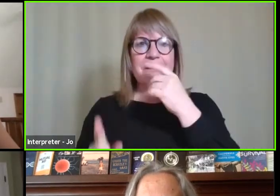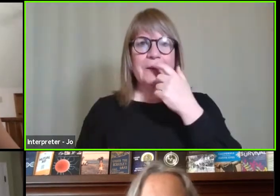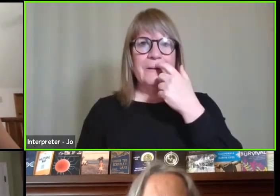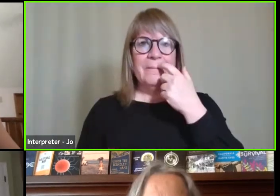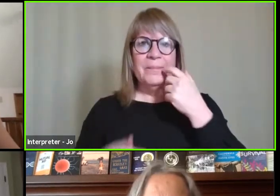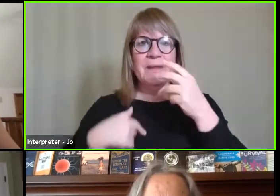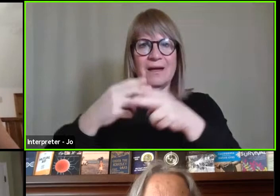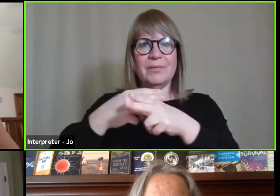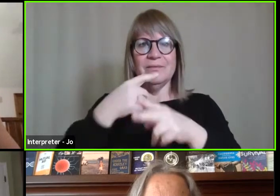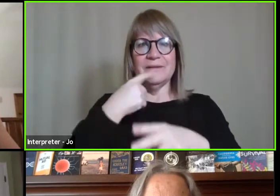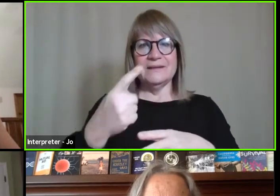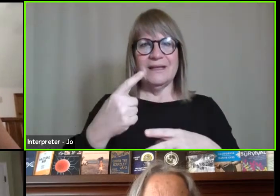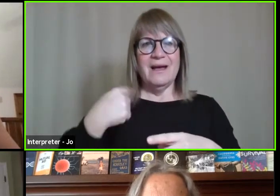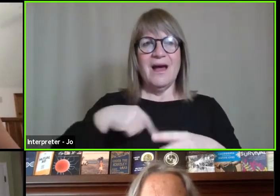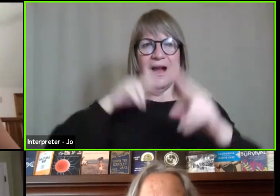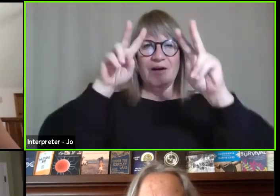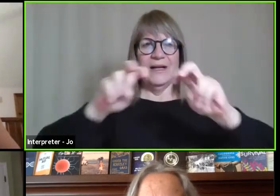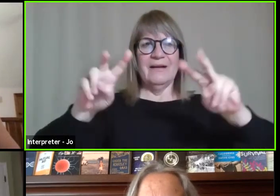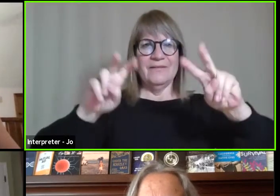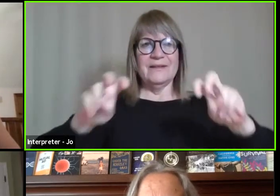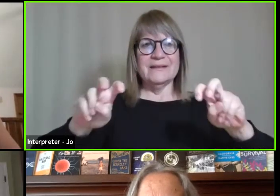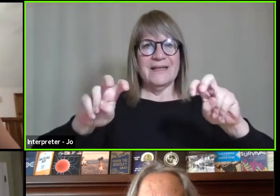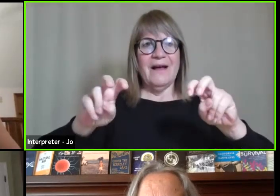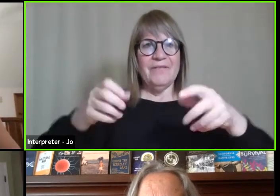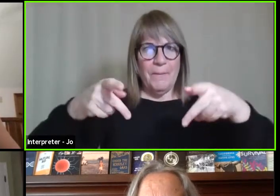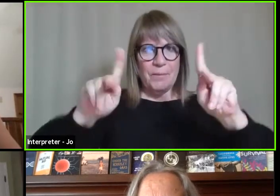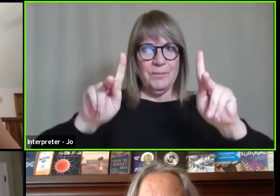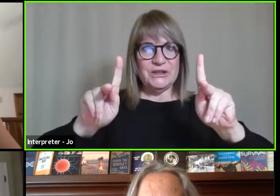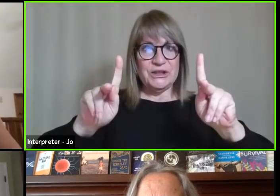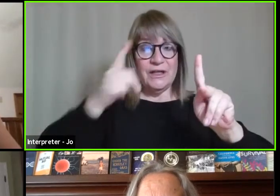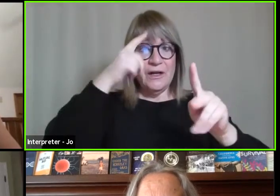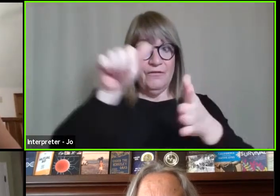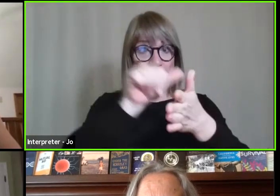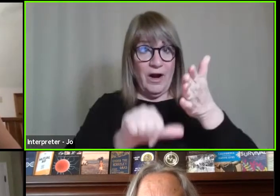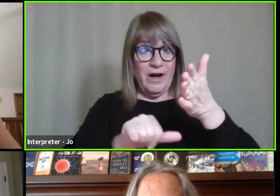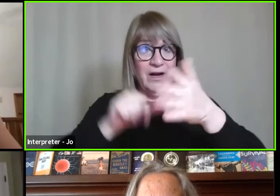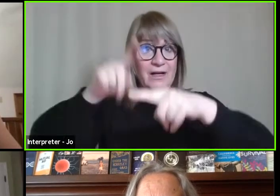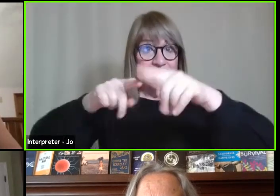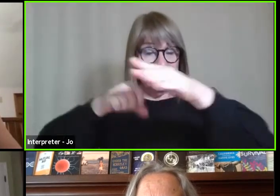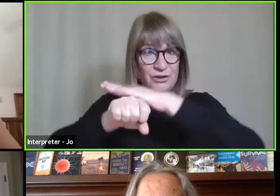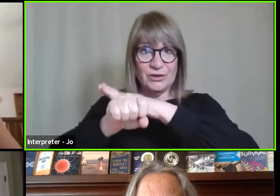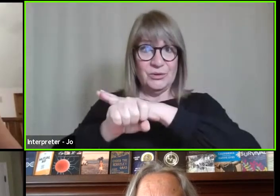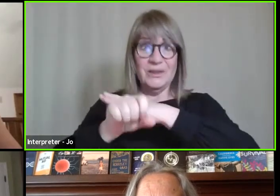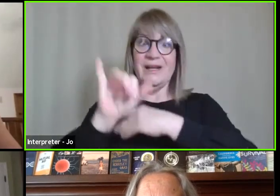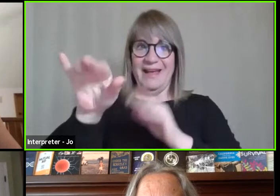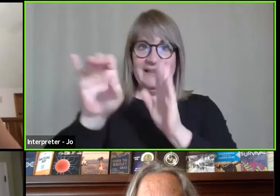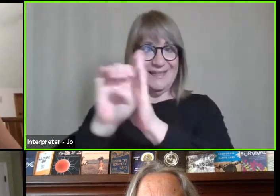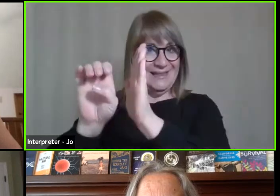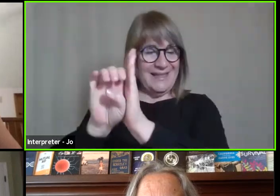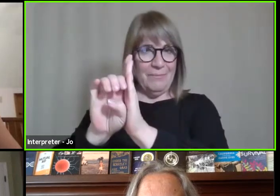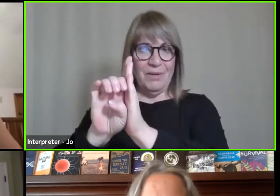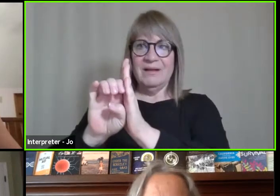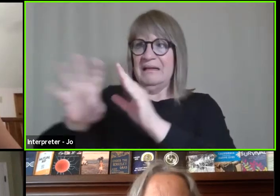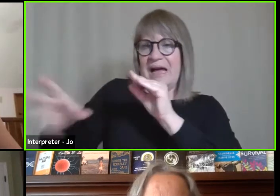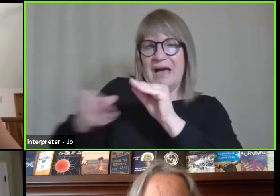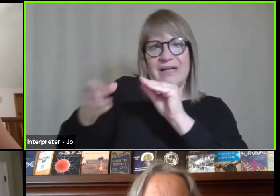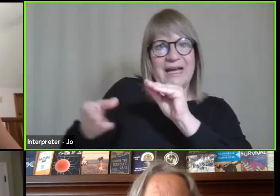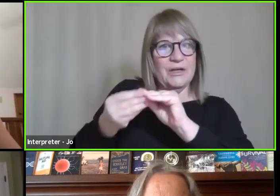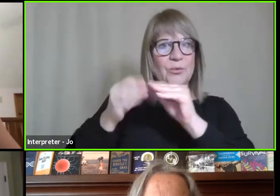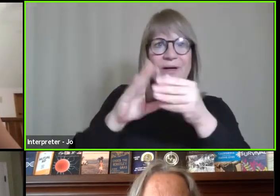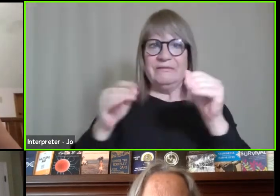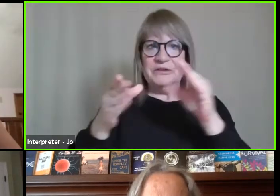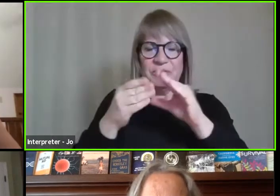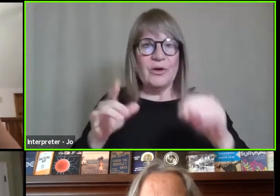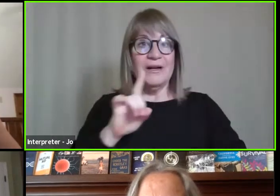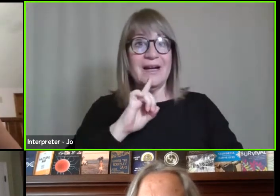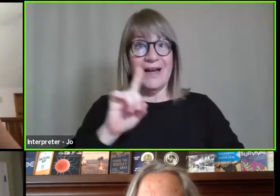analysis of the consent process is a really good example of something where you need to interwave um stories and actual kind of cases